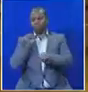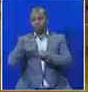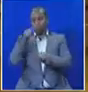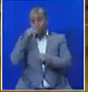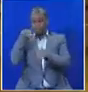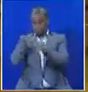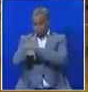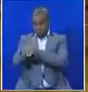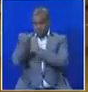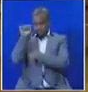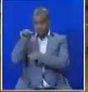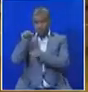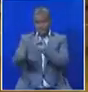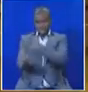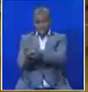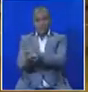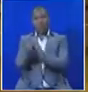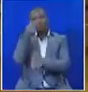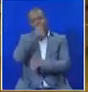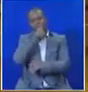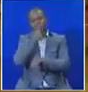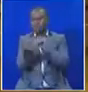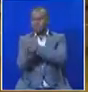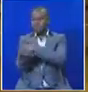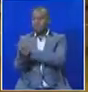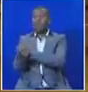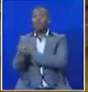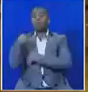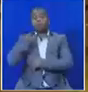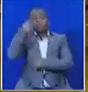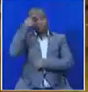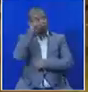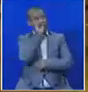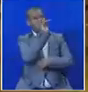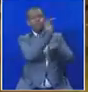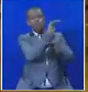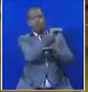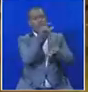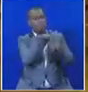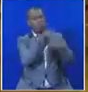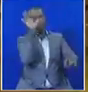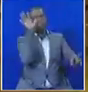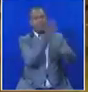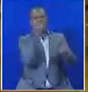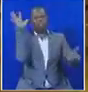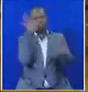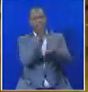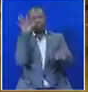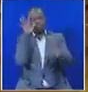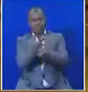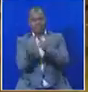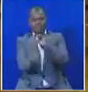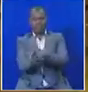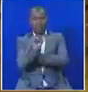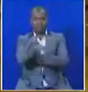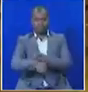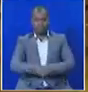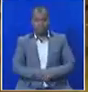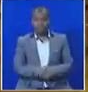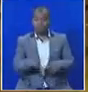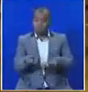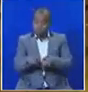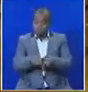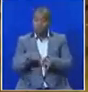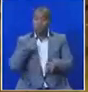in communities that sometimes underlies xenophobic attacks. Furthermore, honorable members, we are clear that our borders